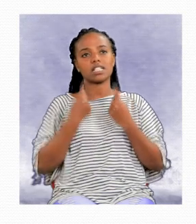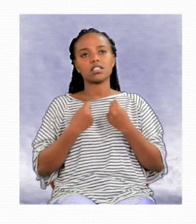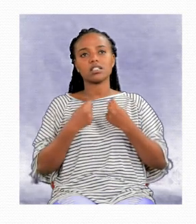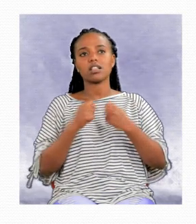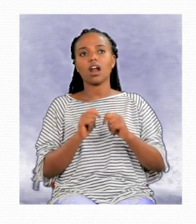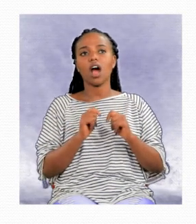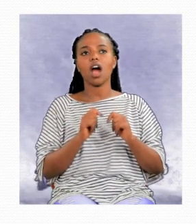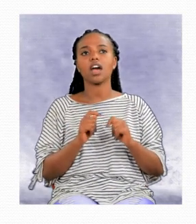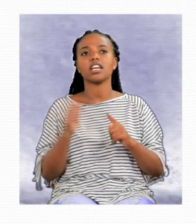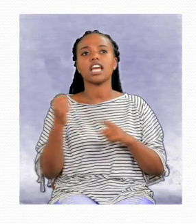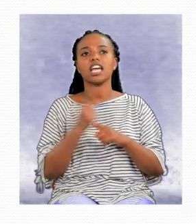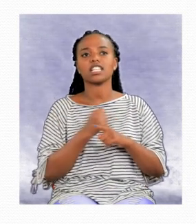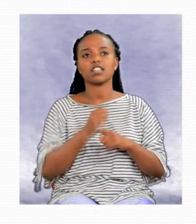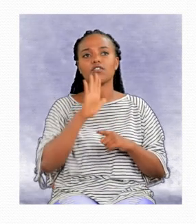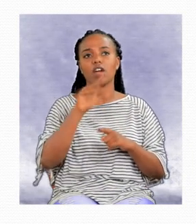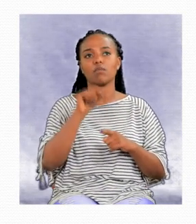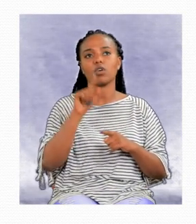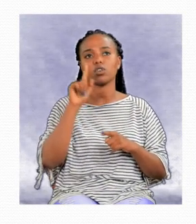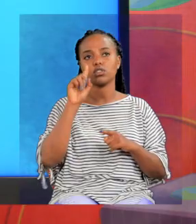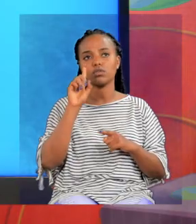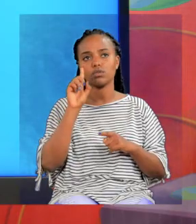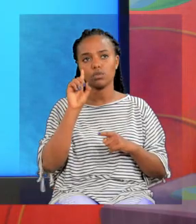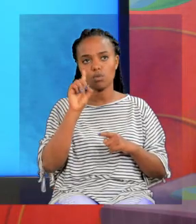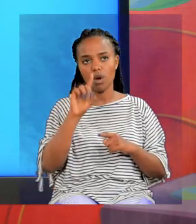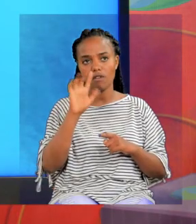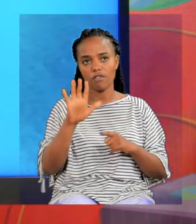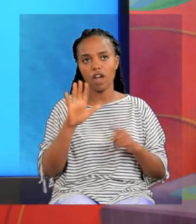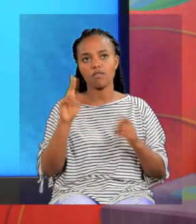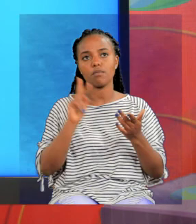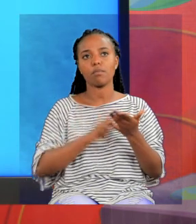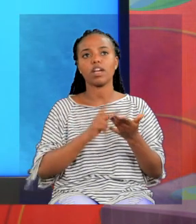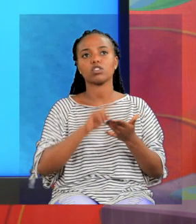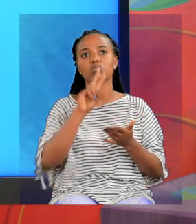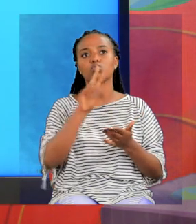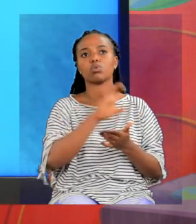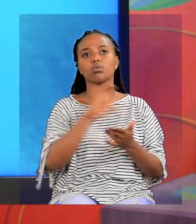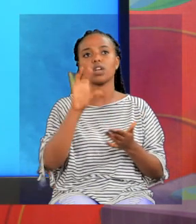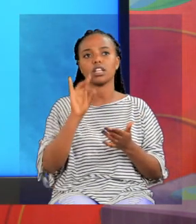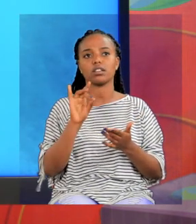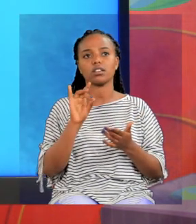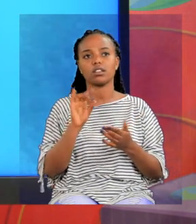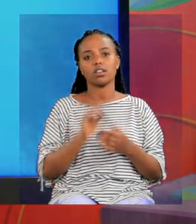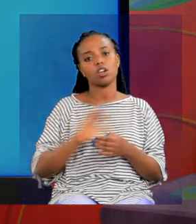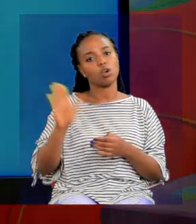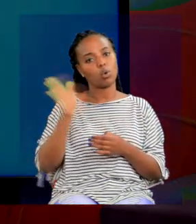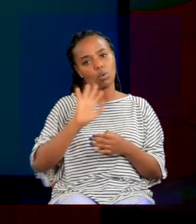exercise 5.15 on page 28. Goodbye.